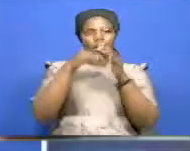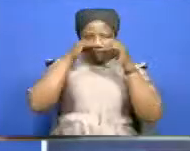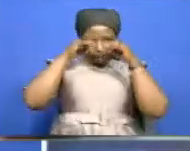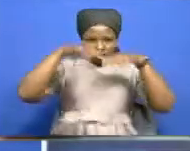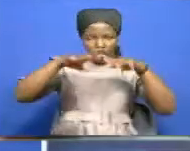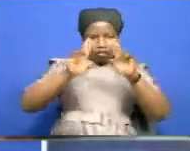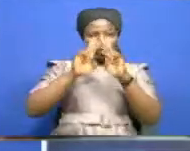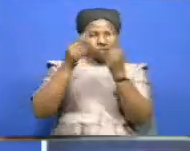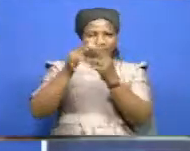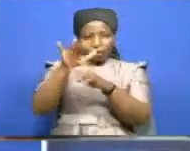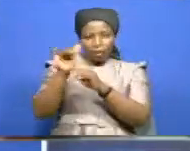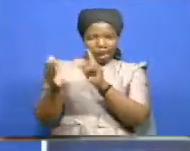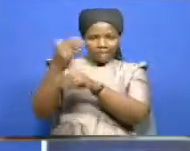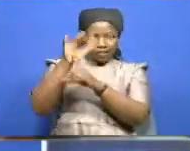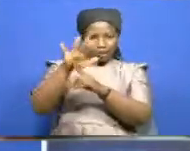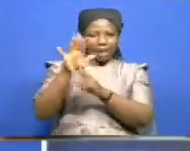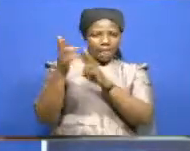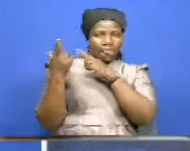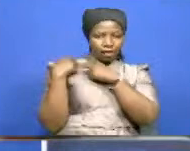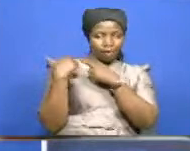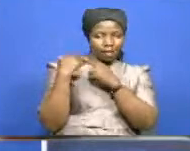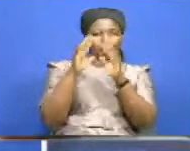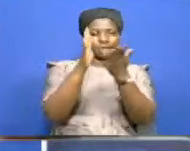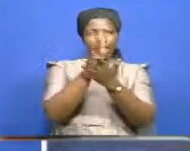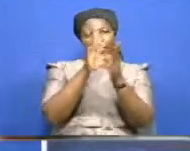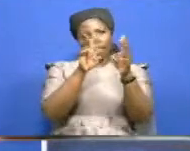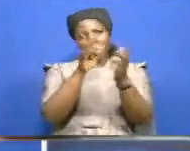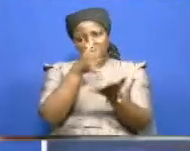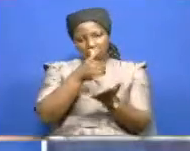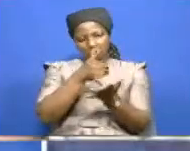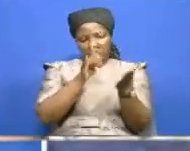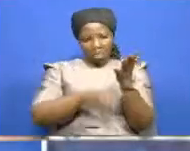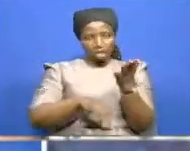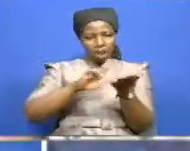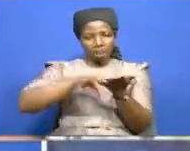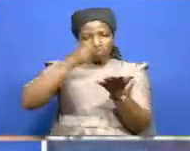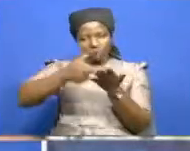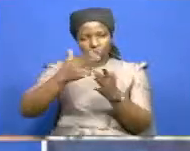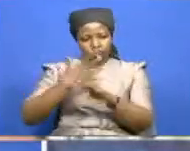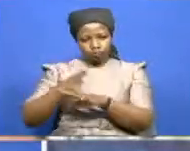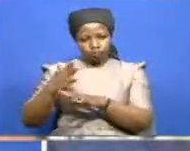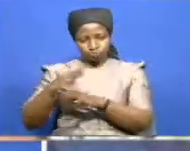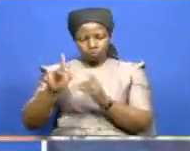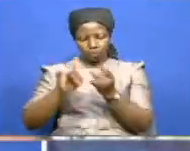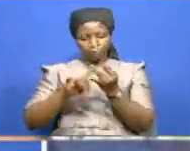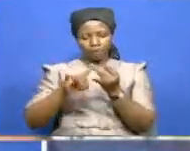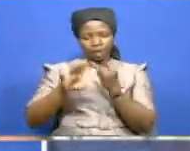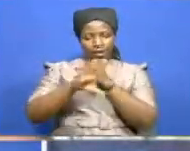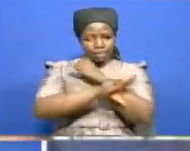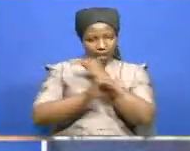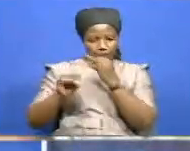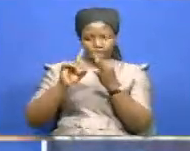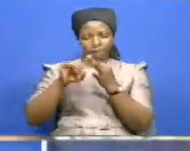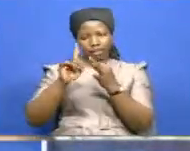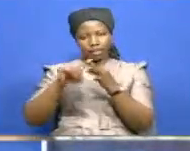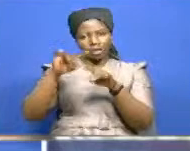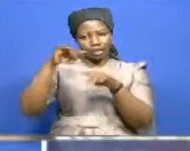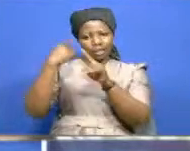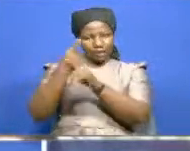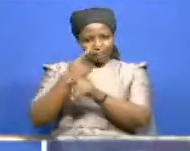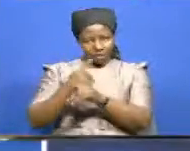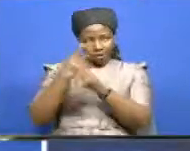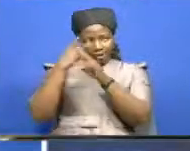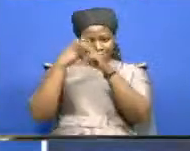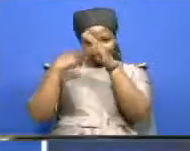mandate. Among issues cited included wastage of resources and theft, divergent views on the revenue